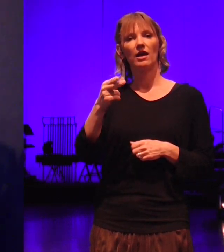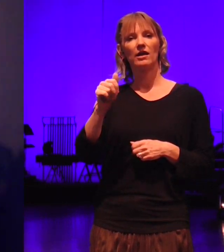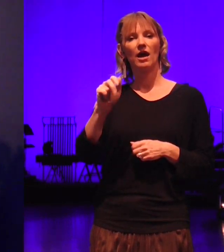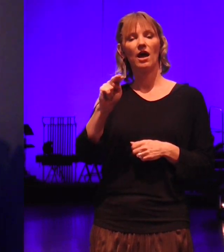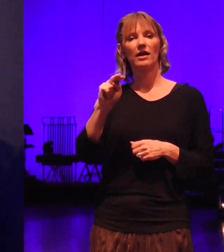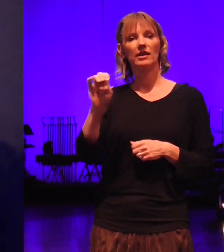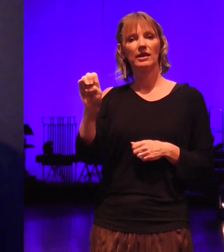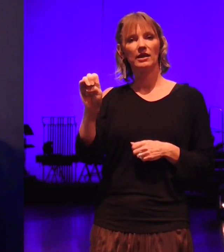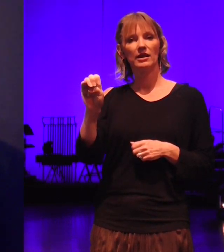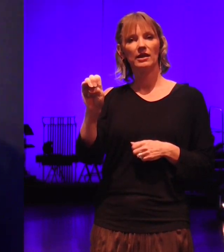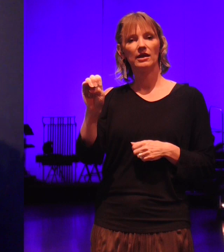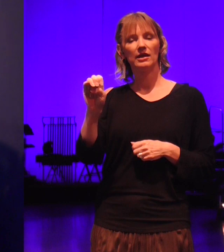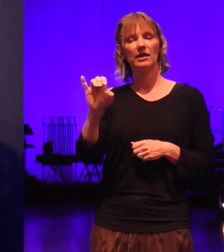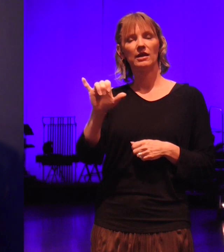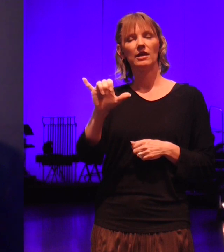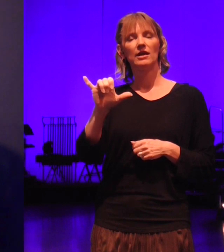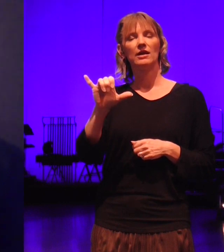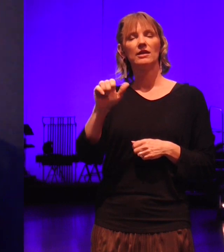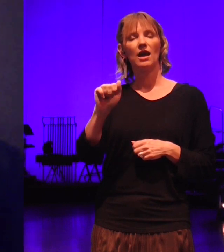Yagani,